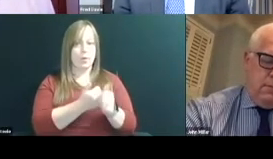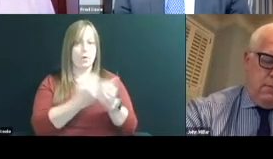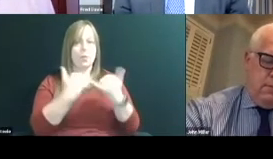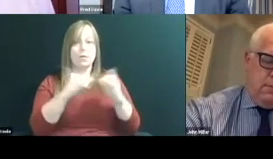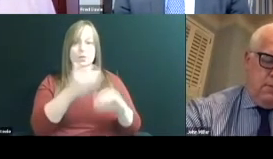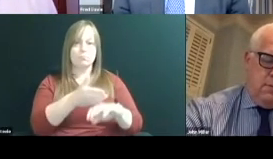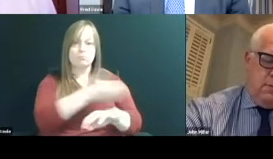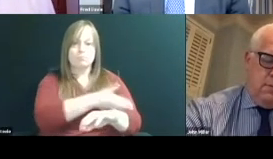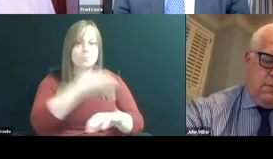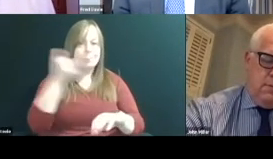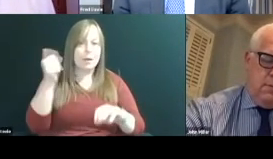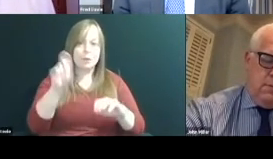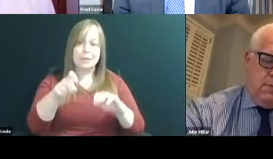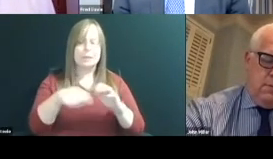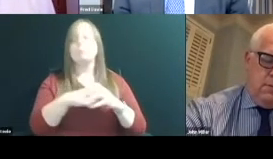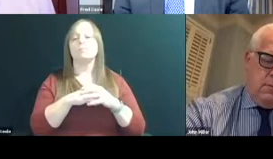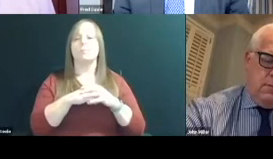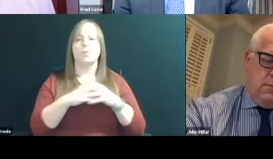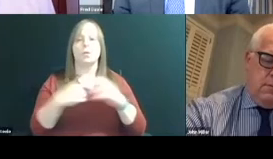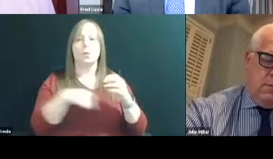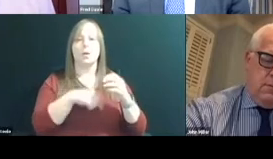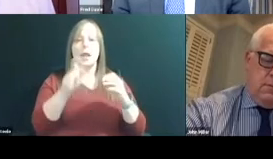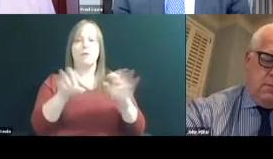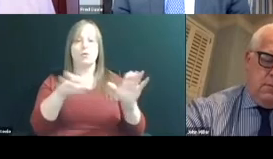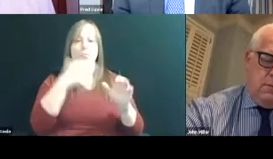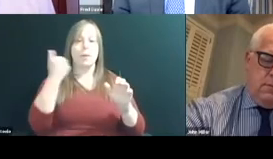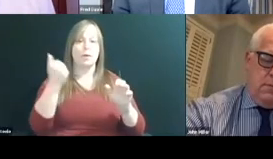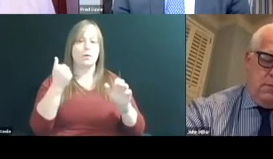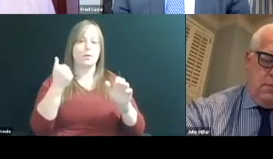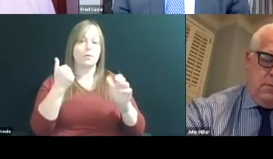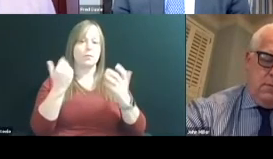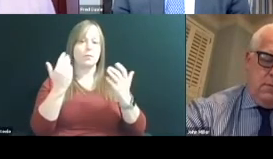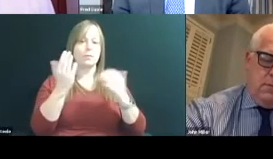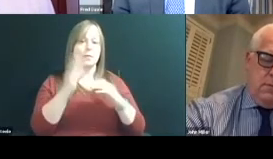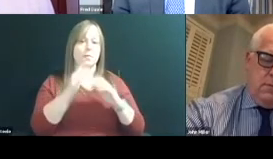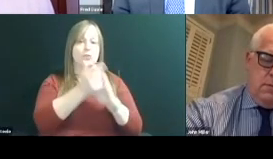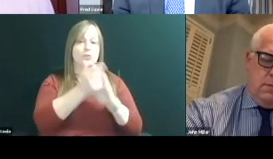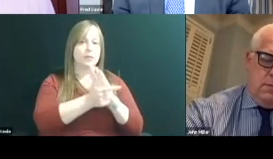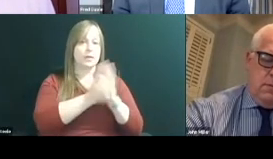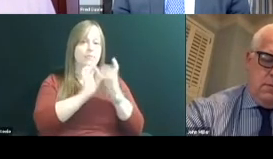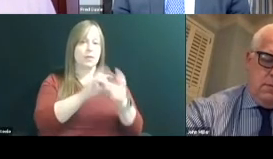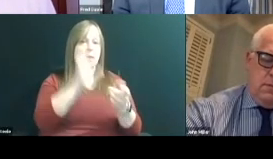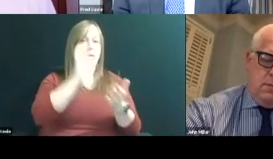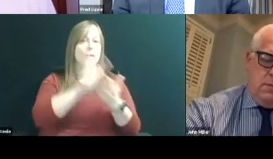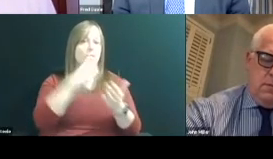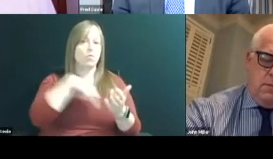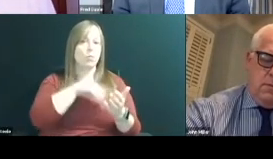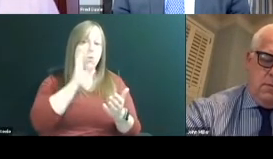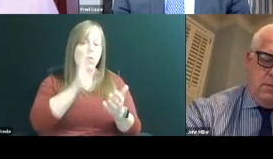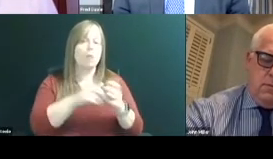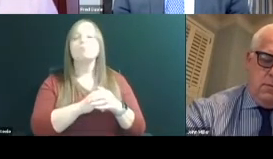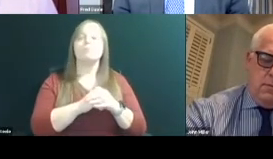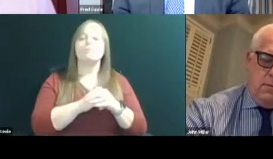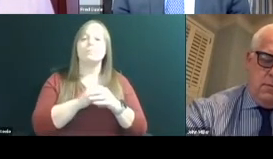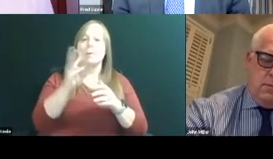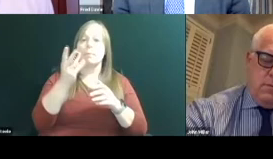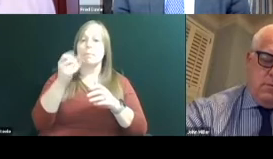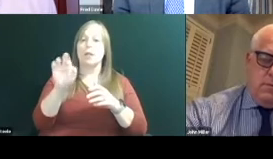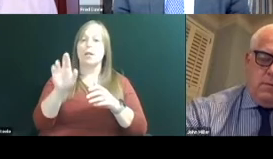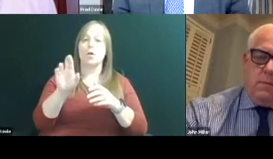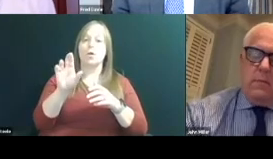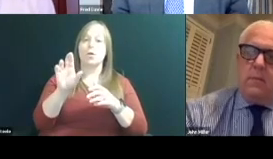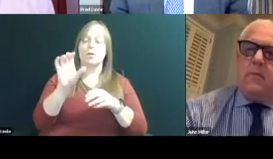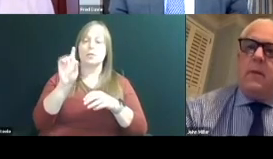better. We have to do better. We have to do better legislatively, and I believe that we will. Commissioner Miller, a lot